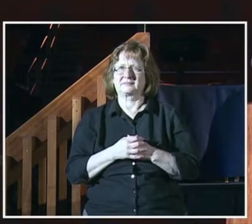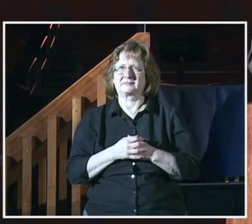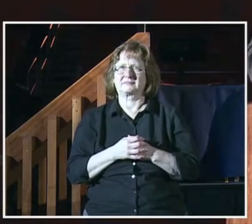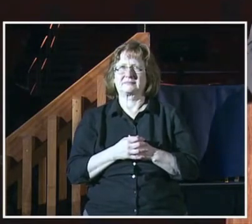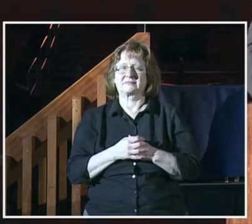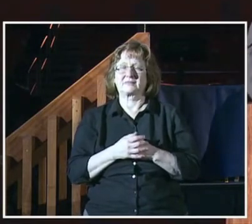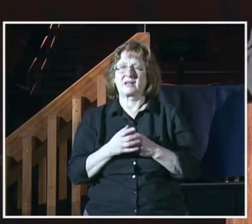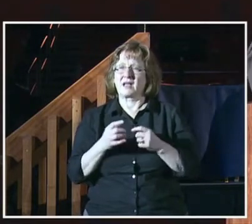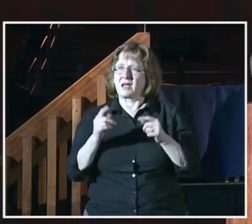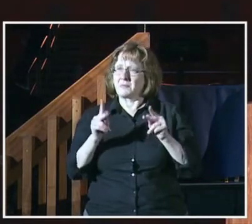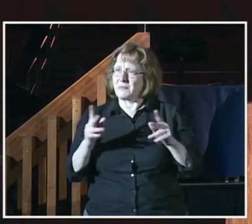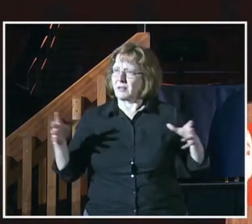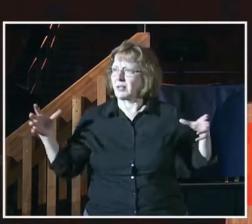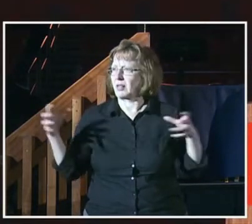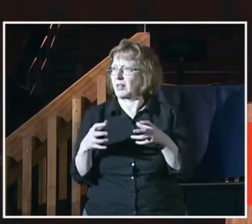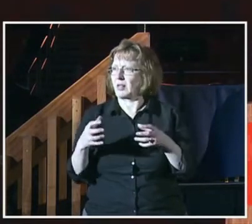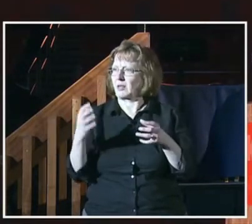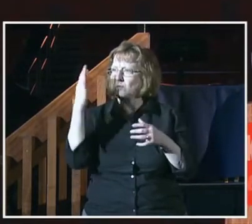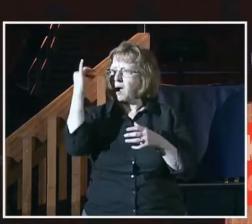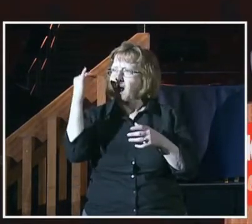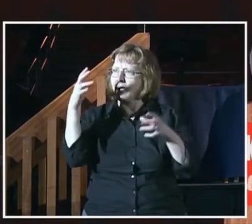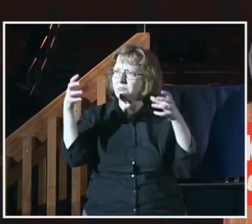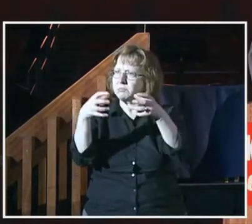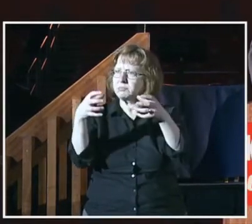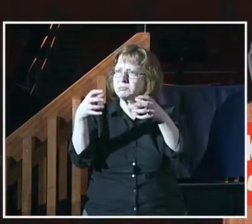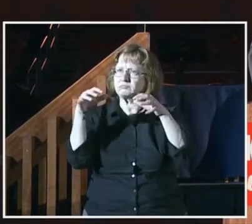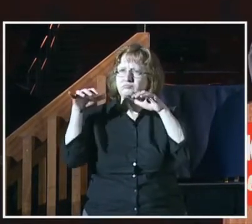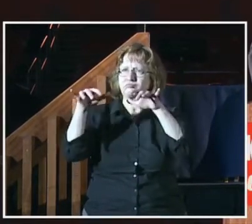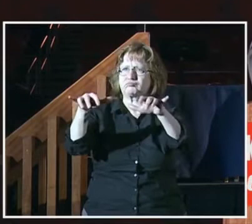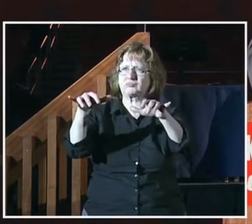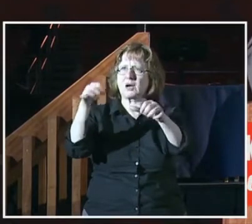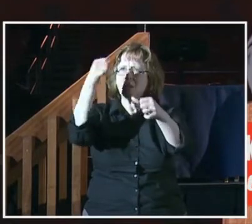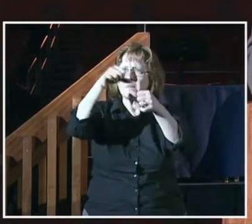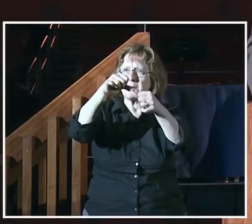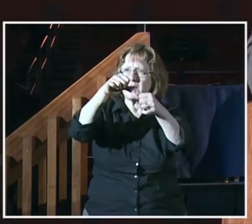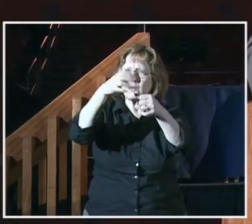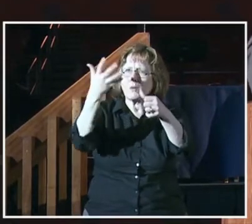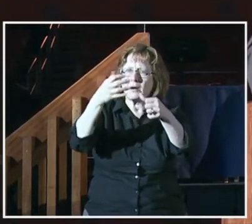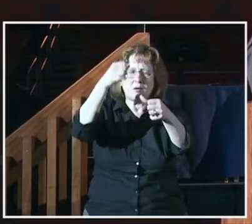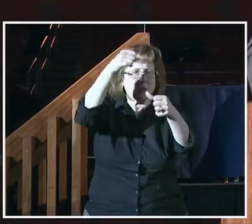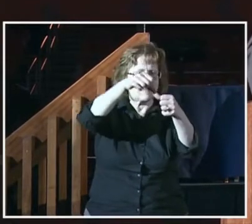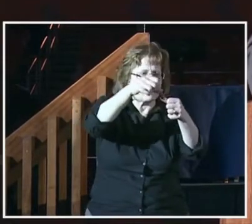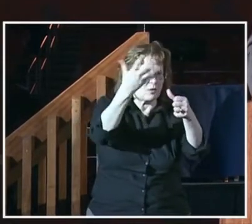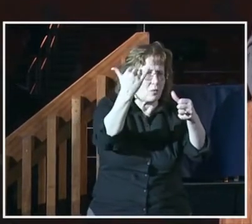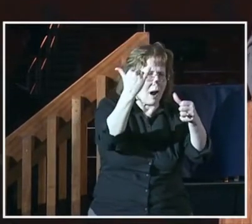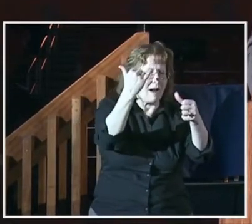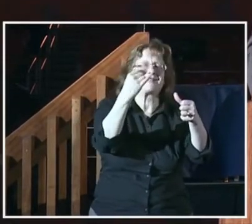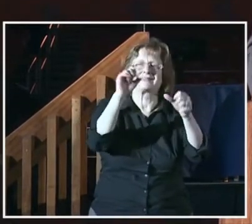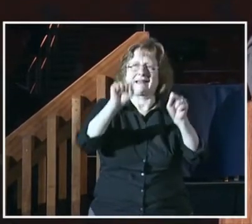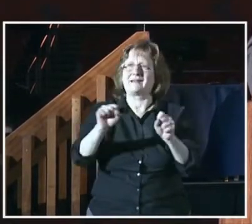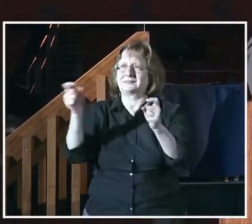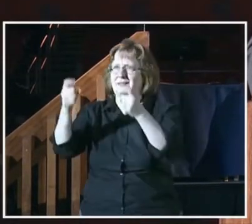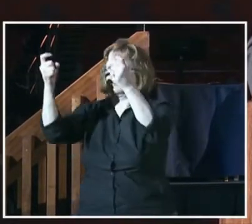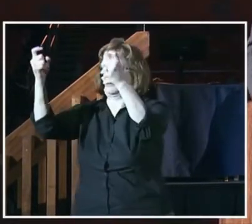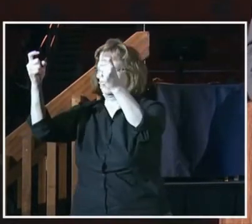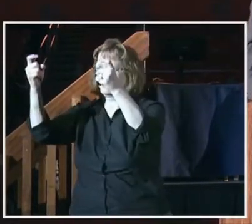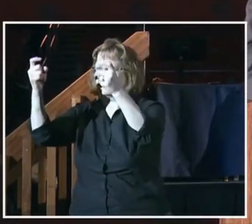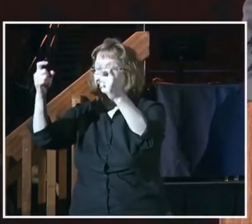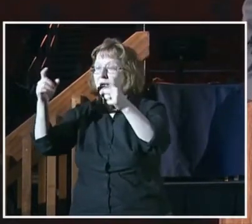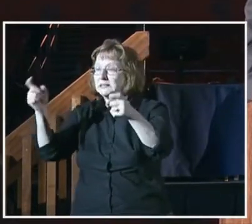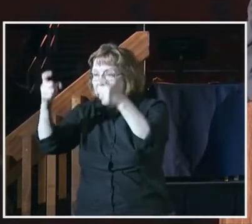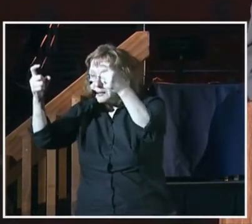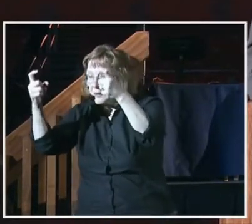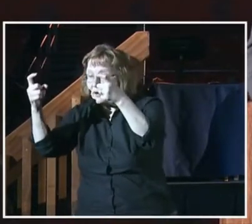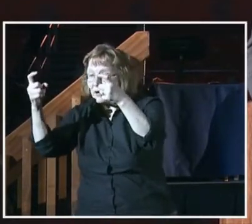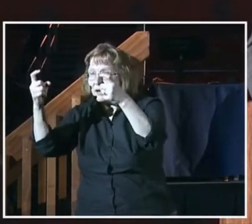We gather to remember. We remember in order to celebrate. We